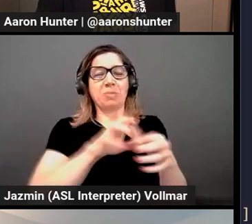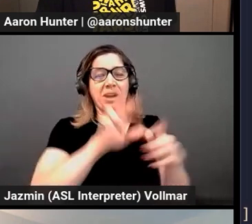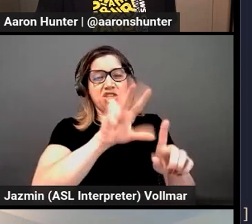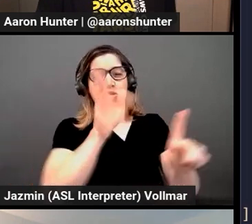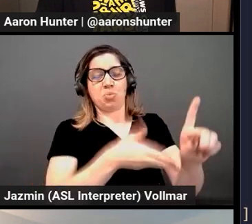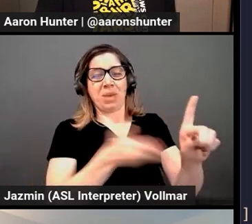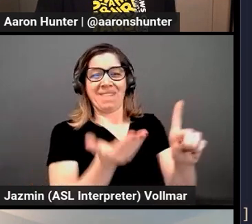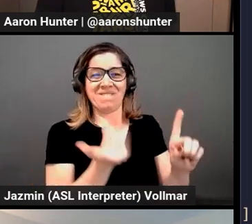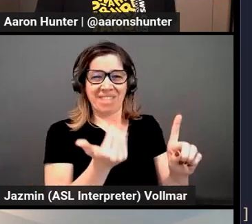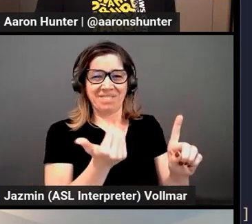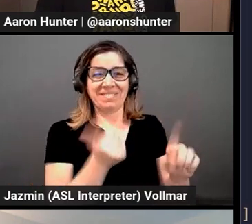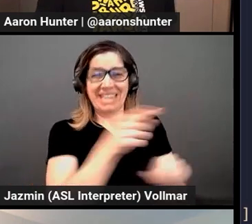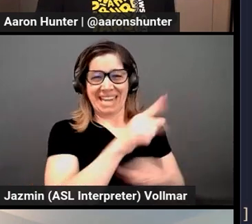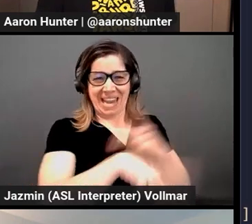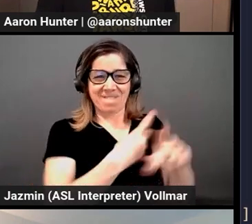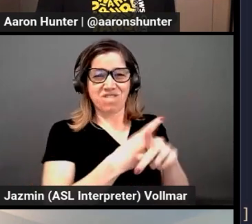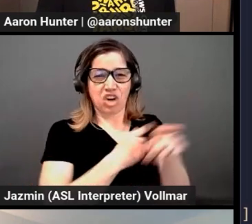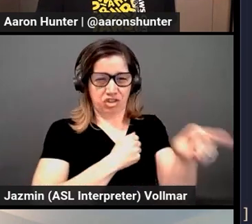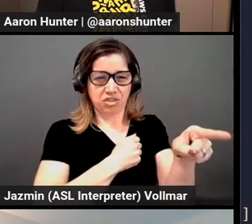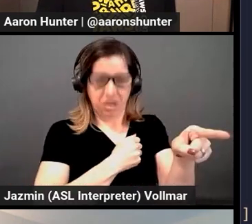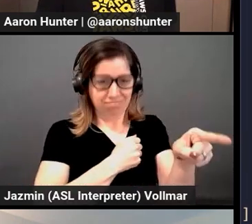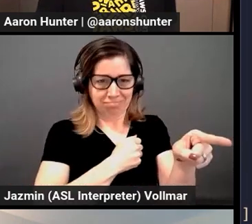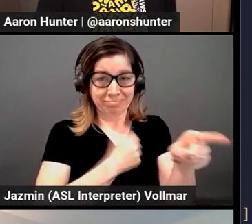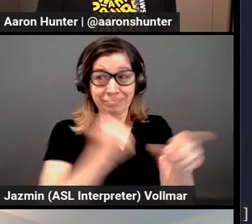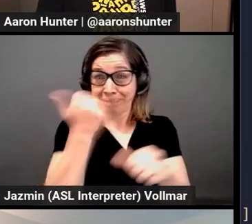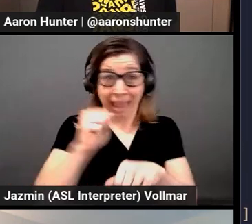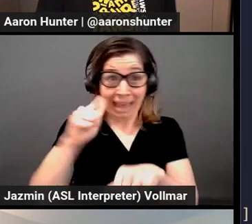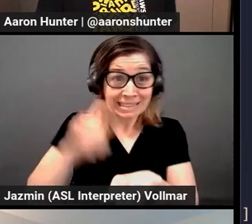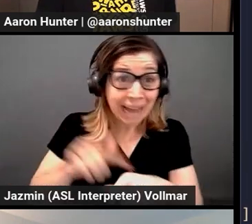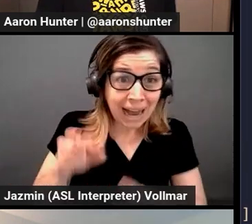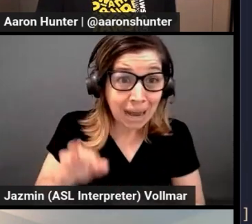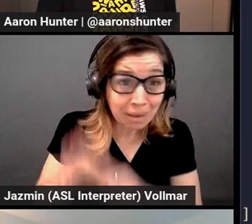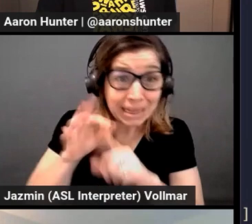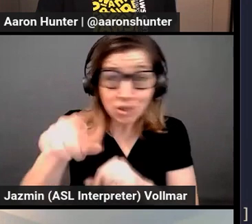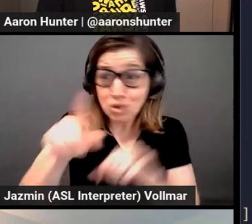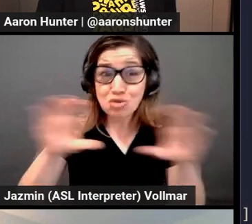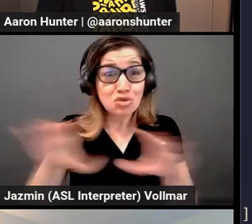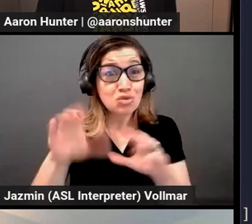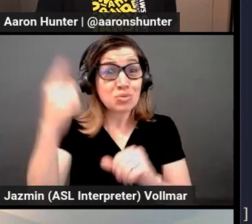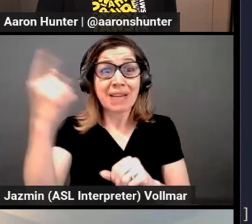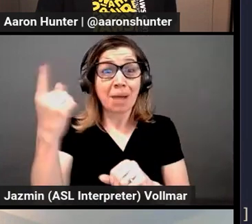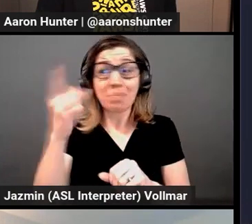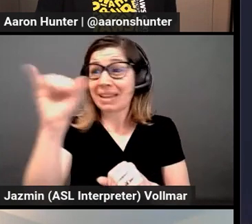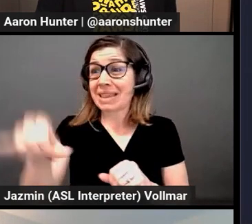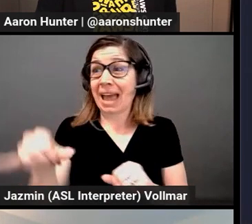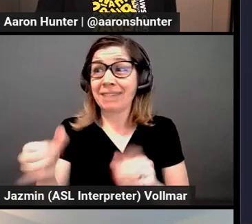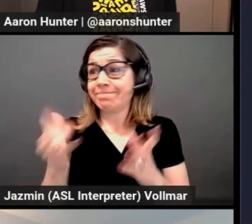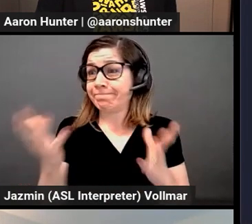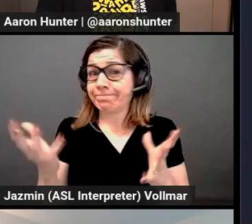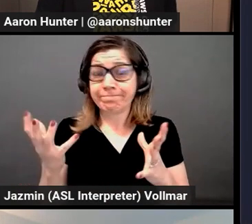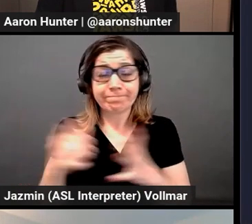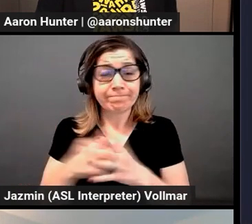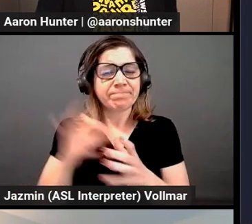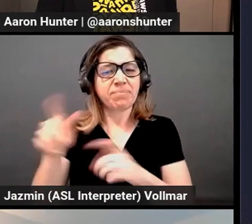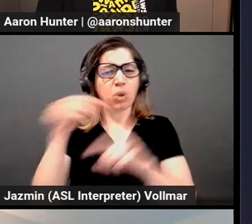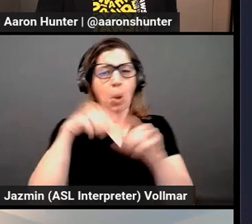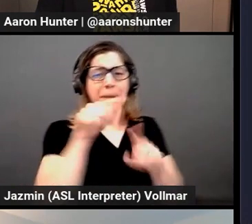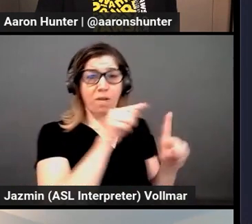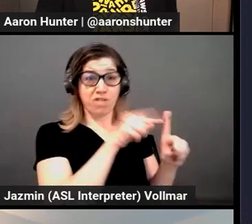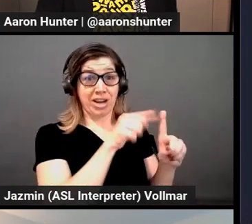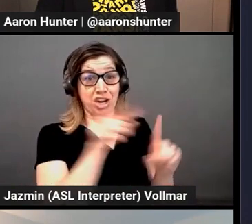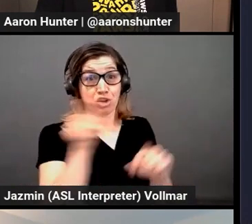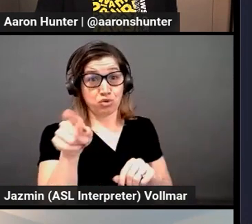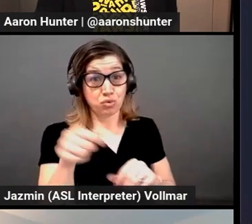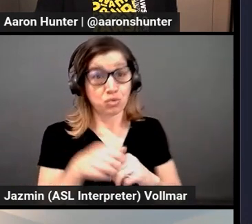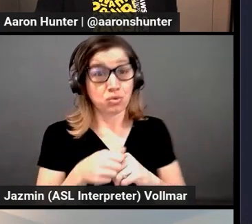version repository. So anytime, unless you do something that if we go back over here, unless you do something